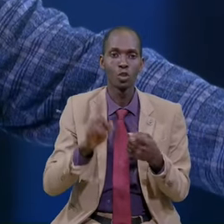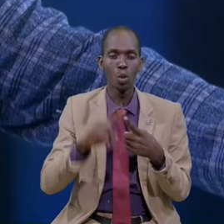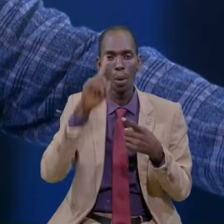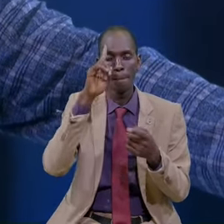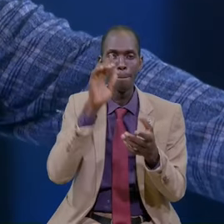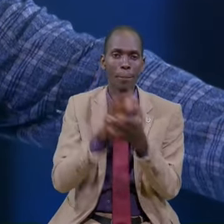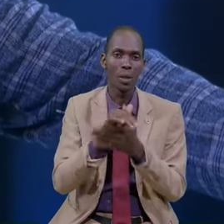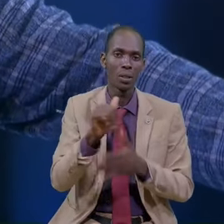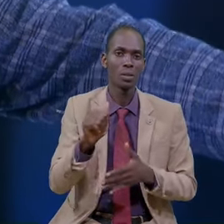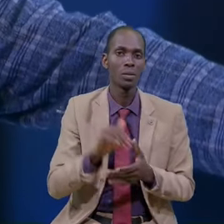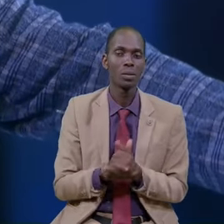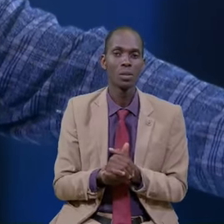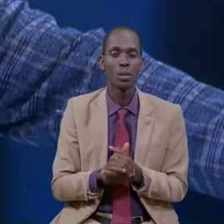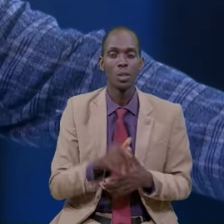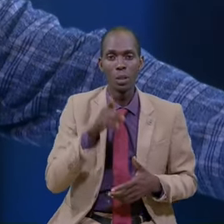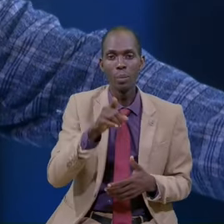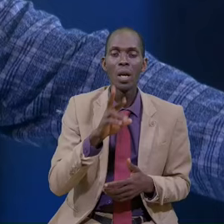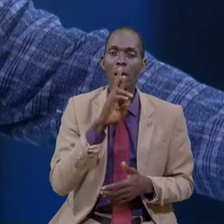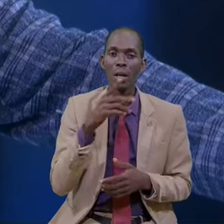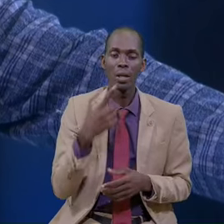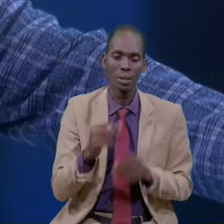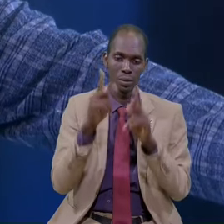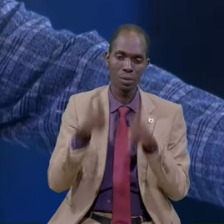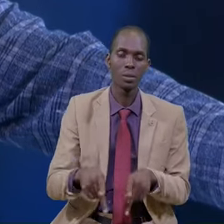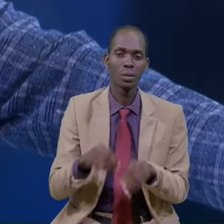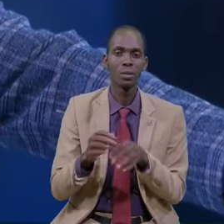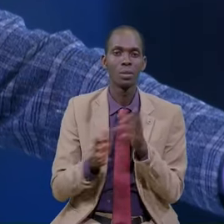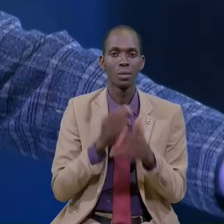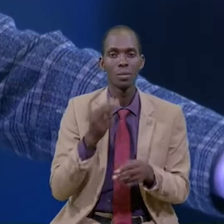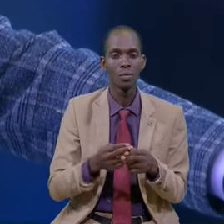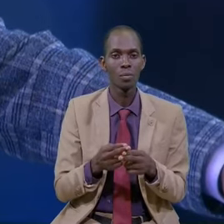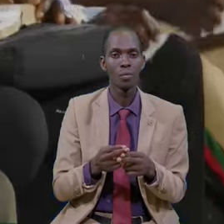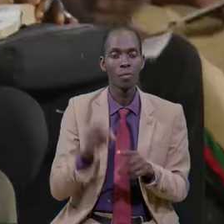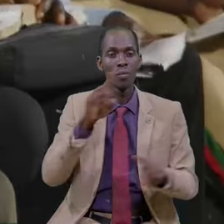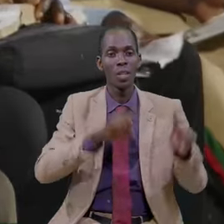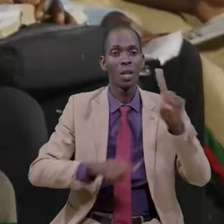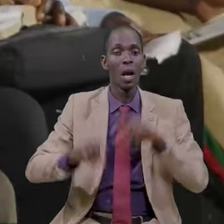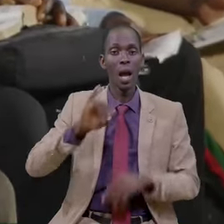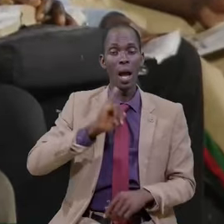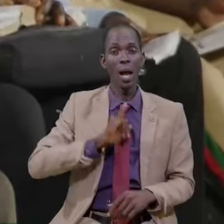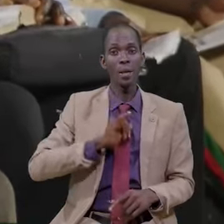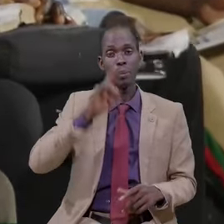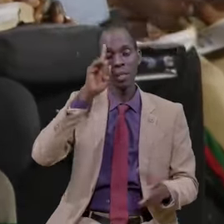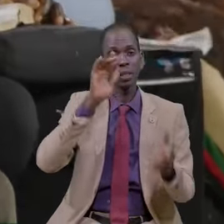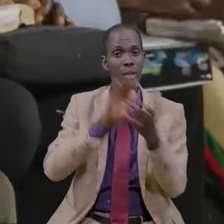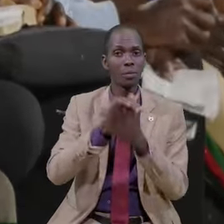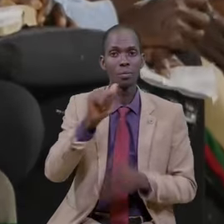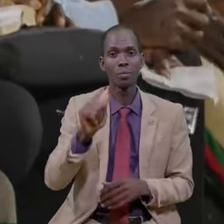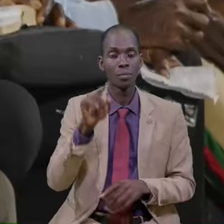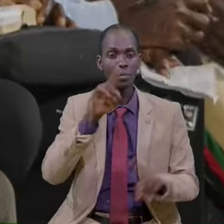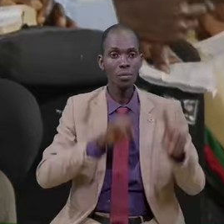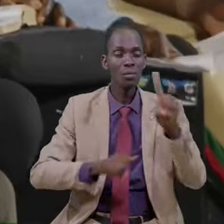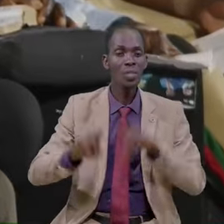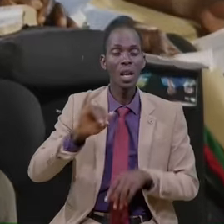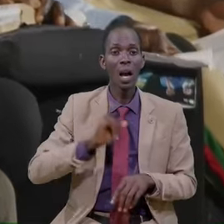believed you are the person I believe I